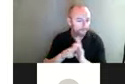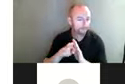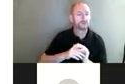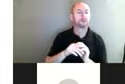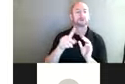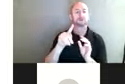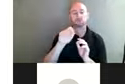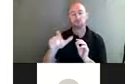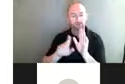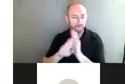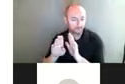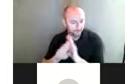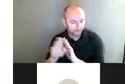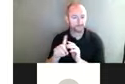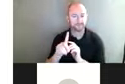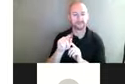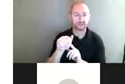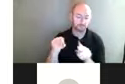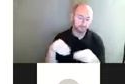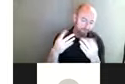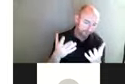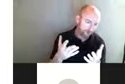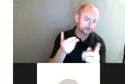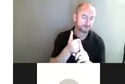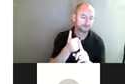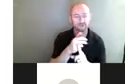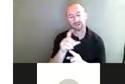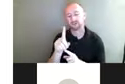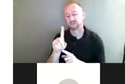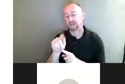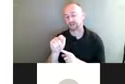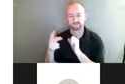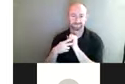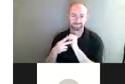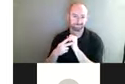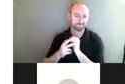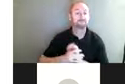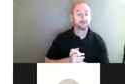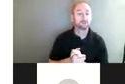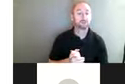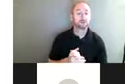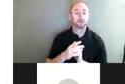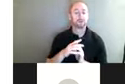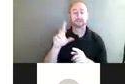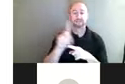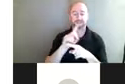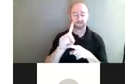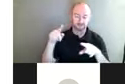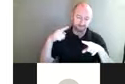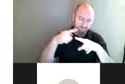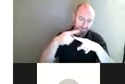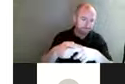tool developers, and of course the data providers themselves and the archivists. We are interdisciplinary and